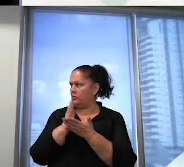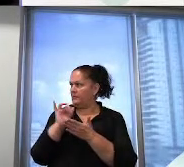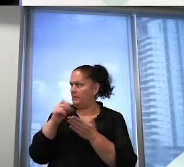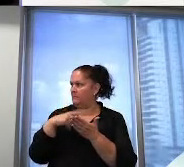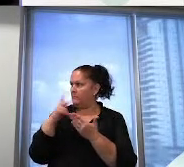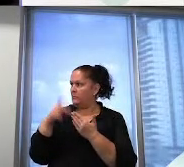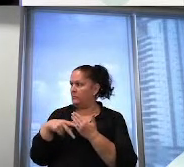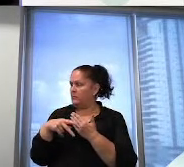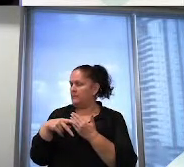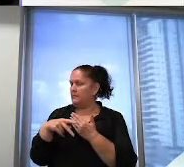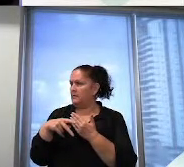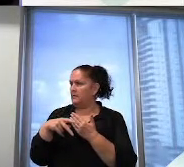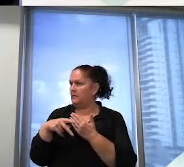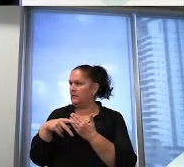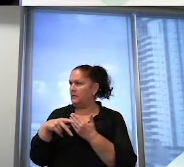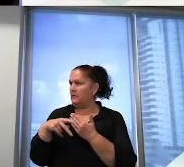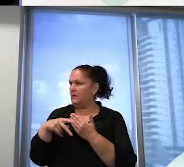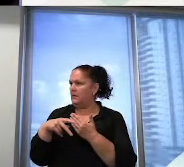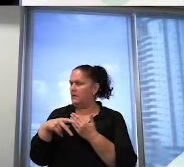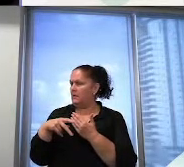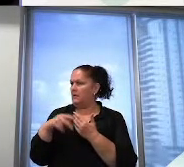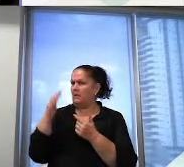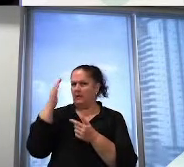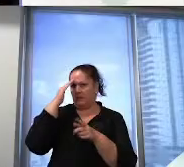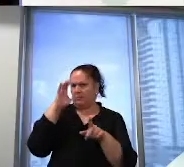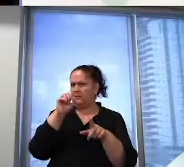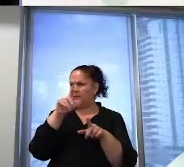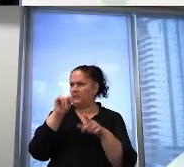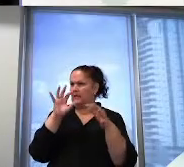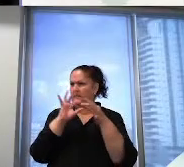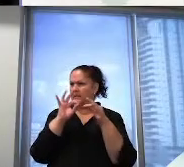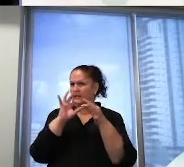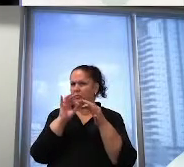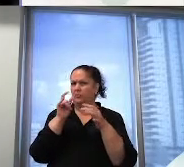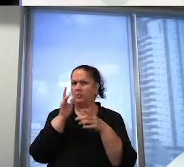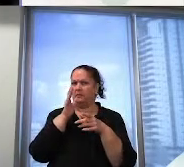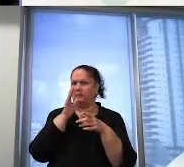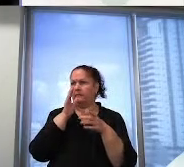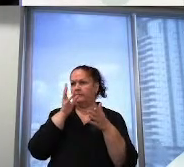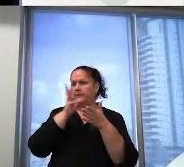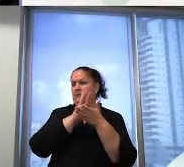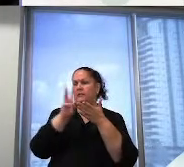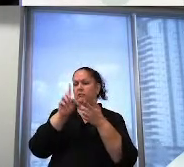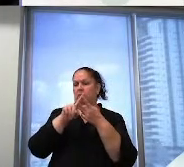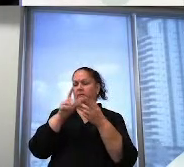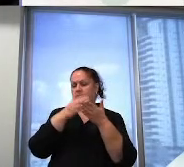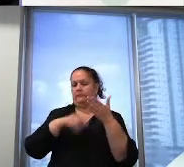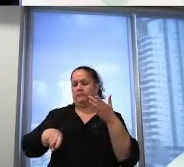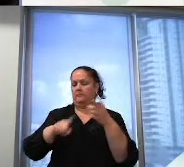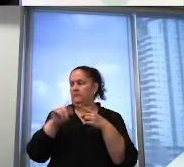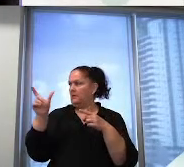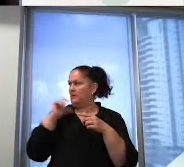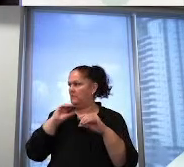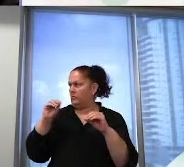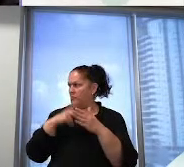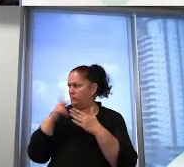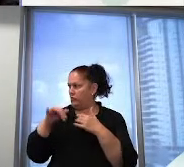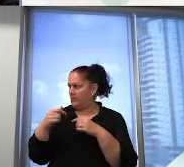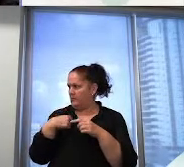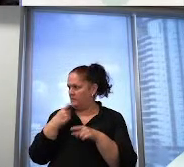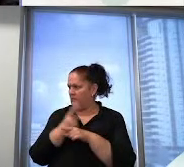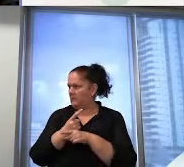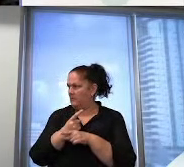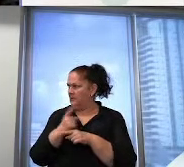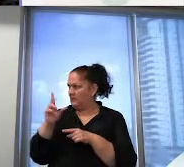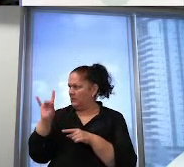has stopped the program. So I know Scott mentioned in the future 6 weeks, and you mentioned there's no program.